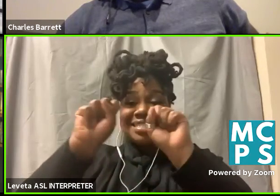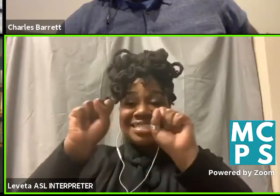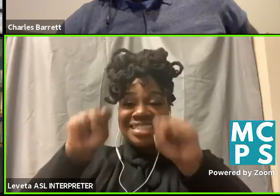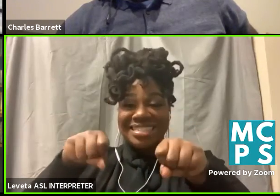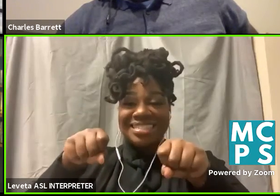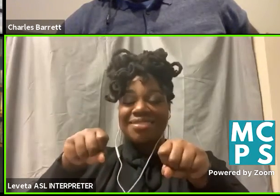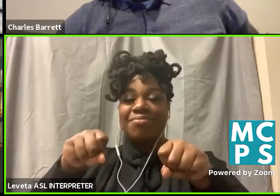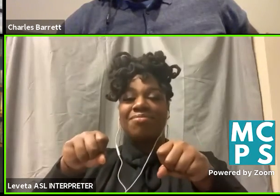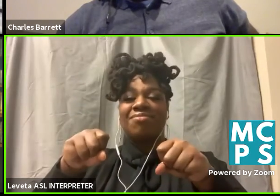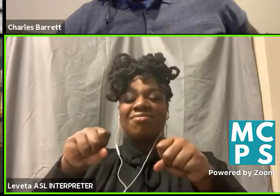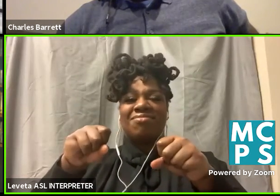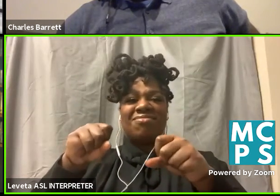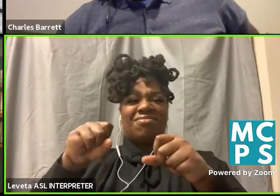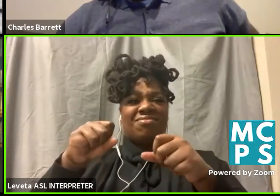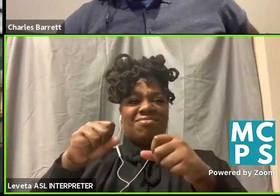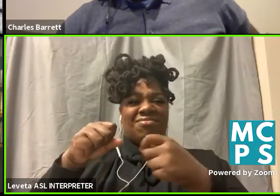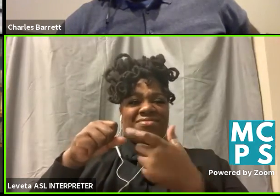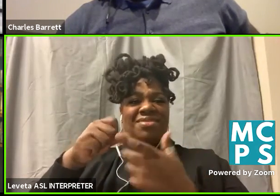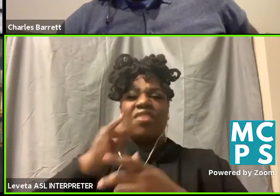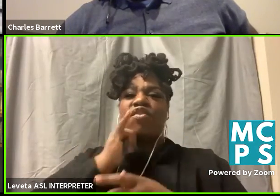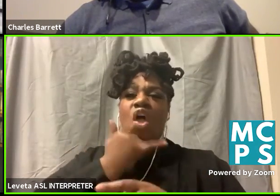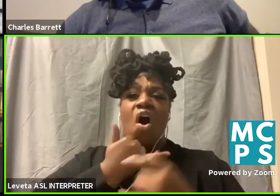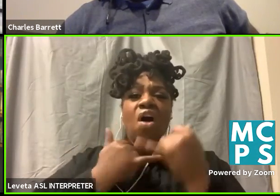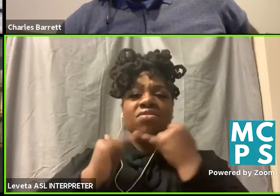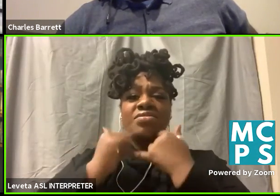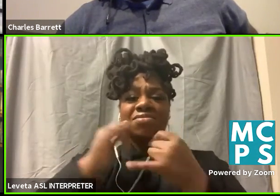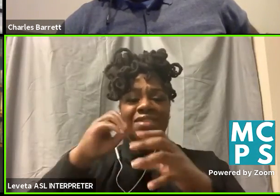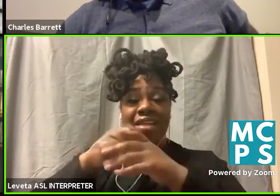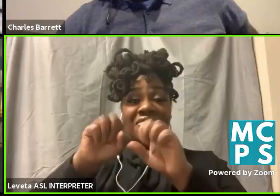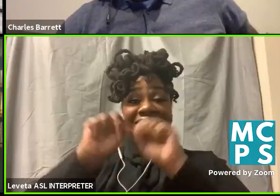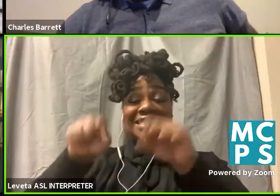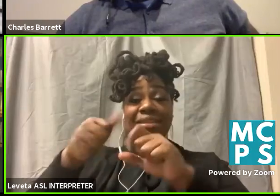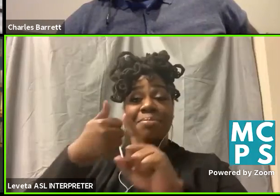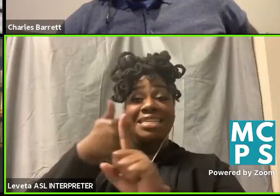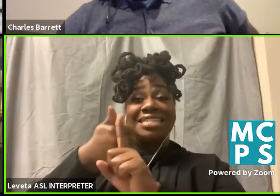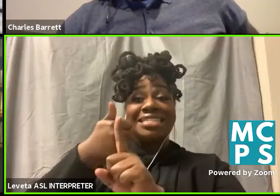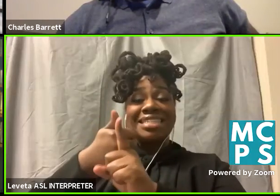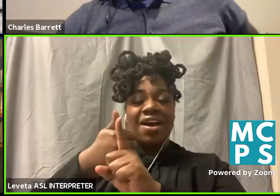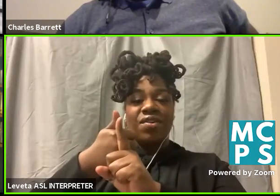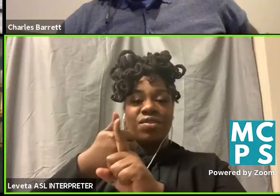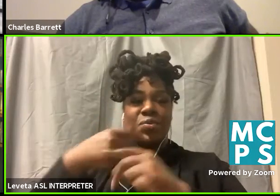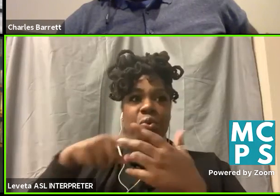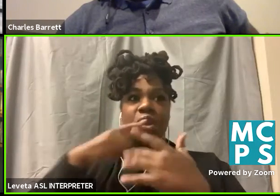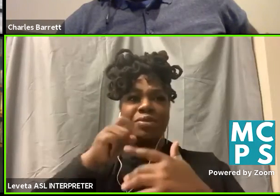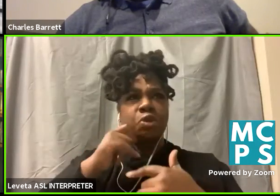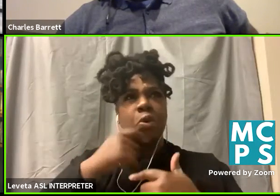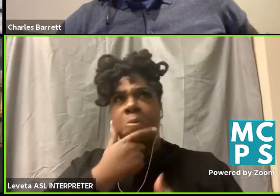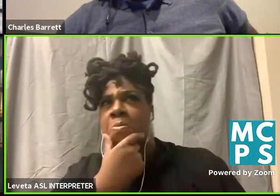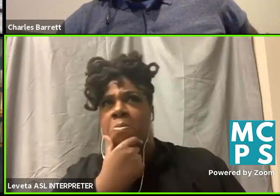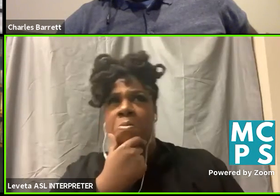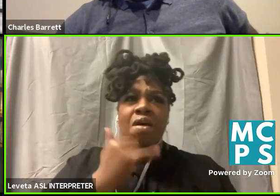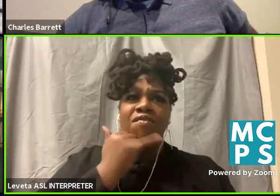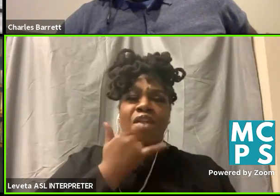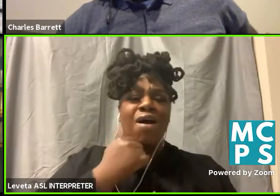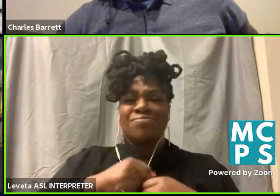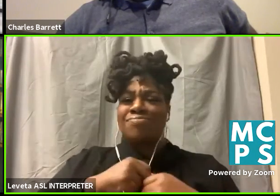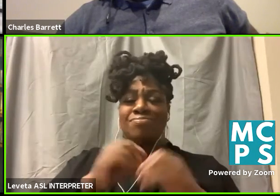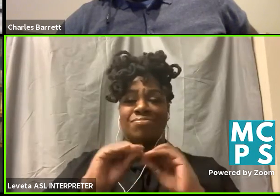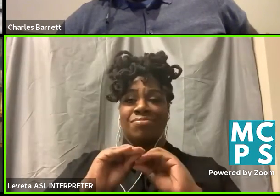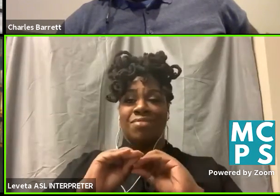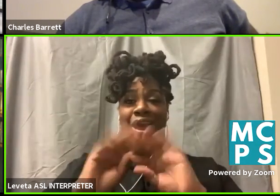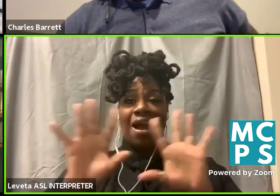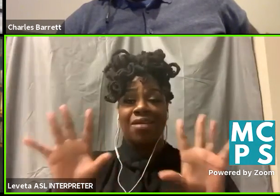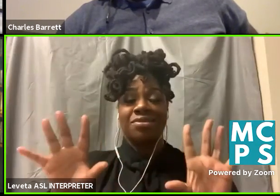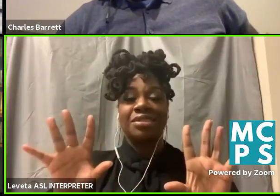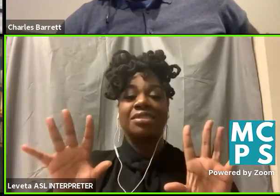laws that we know are existing in the system, we need not look any further, right, than the tools that we